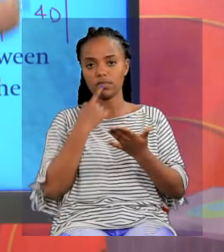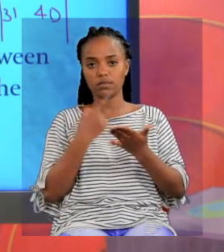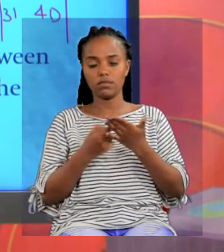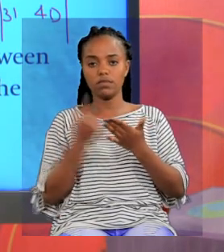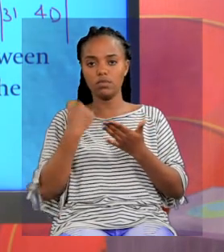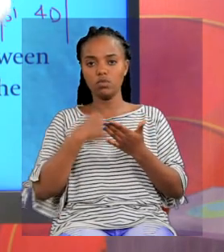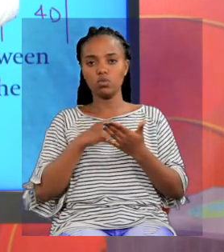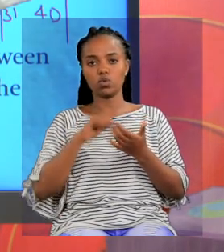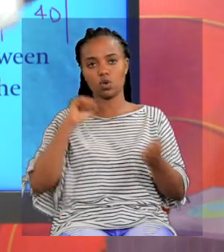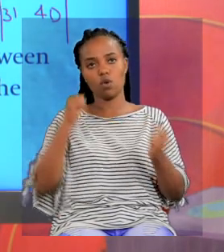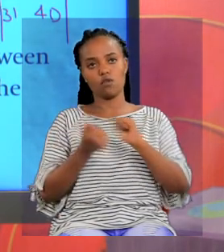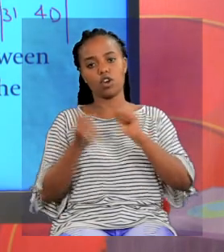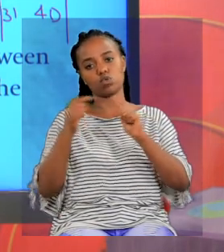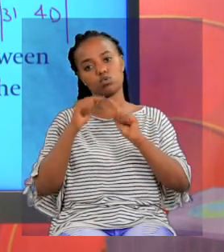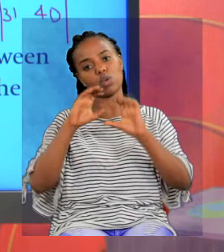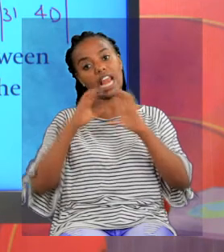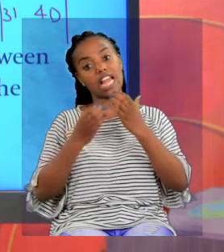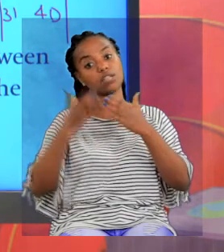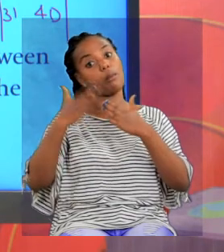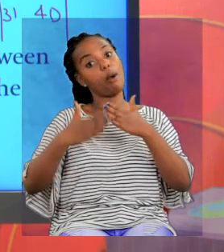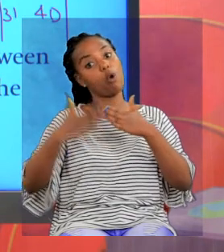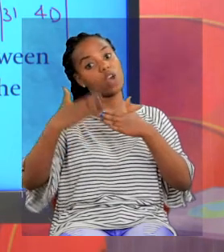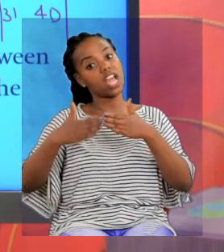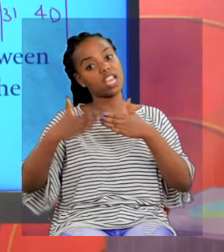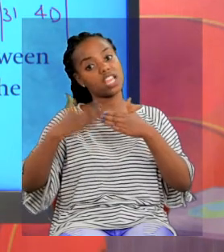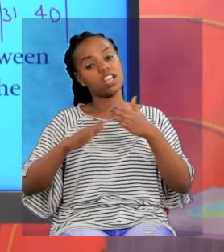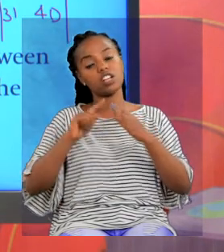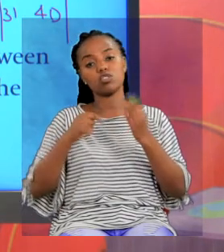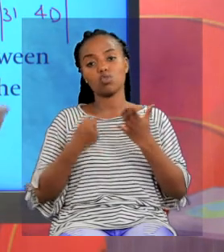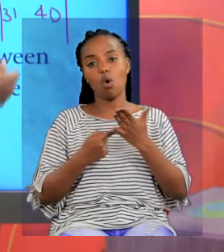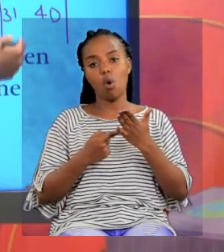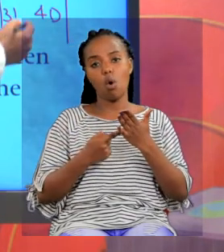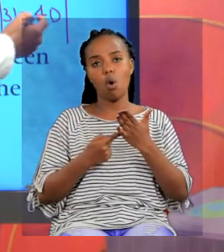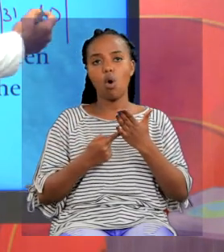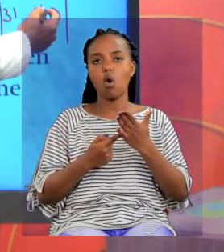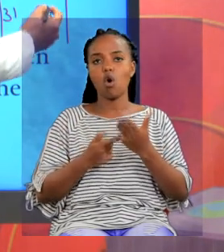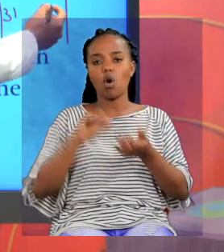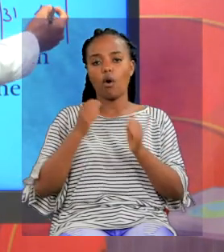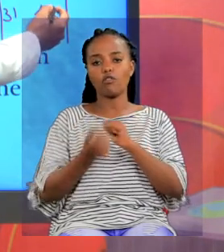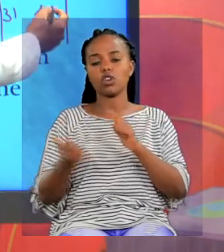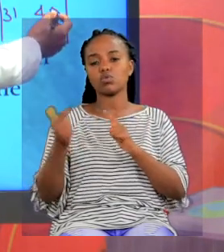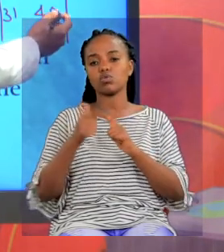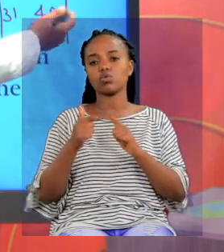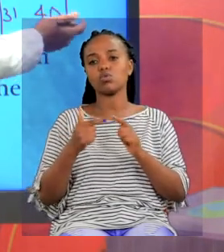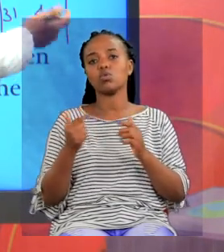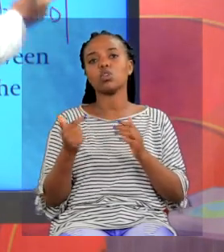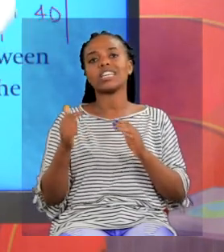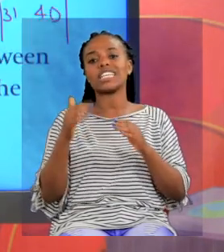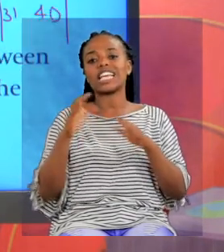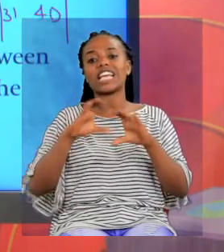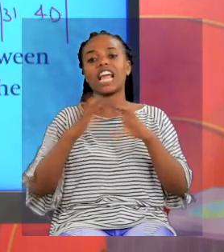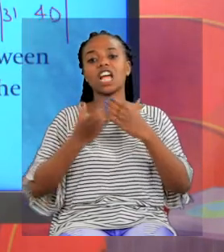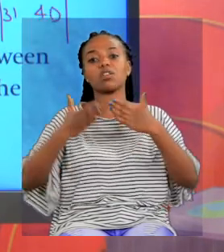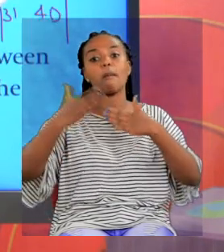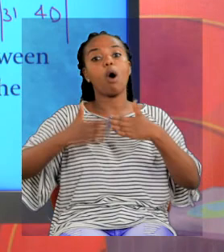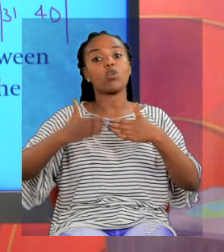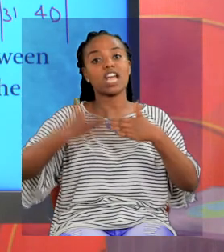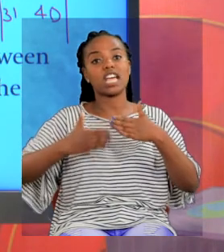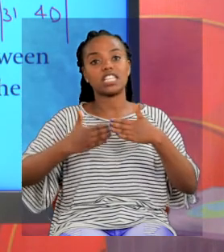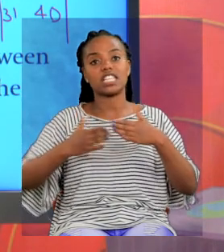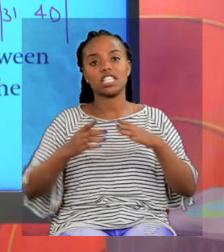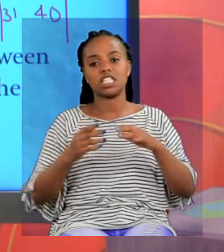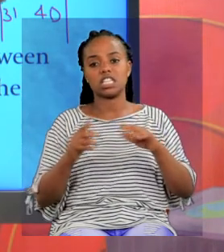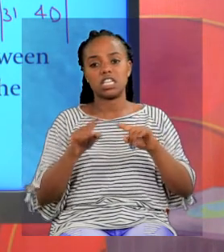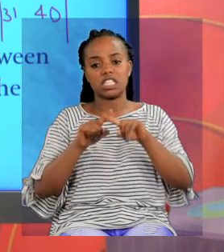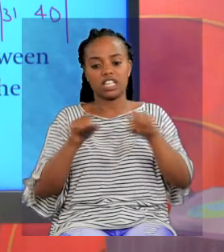we need to convert this into class boundary. So when you convert this into class boundary, the